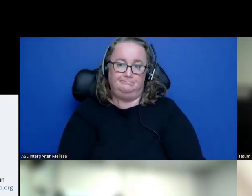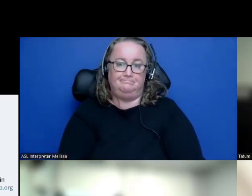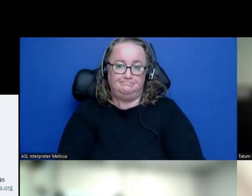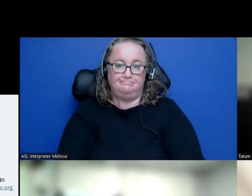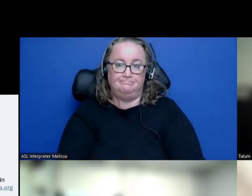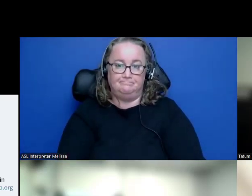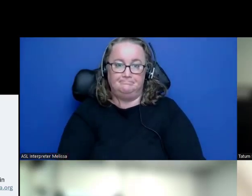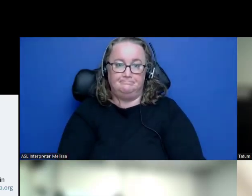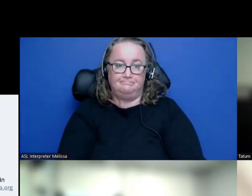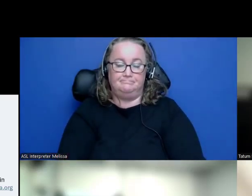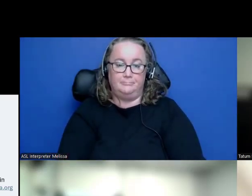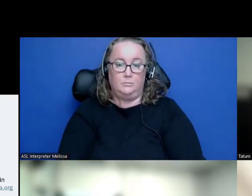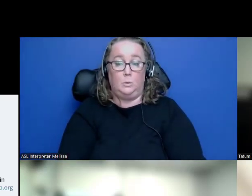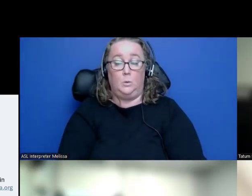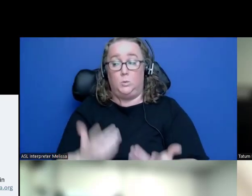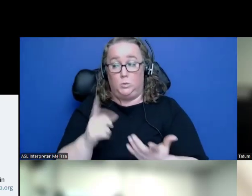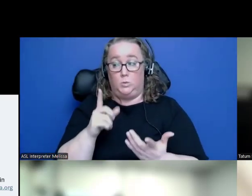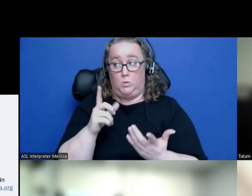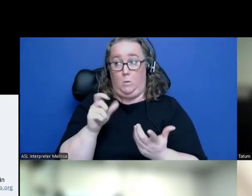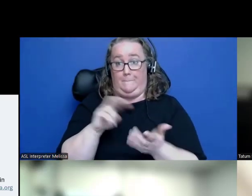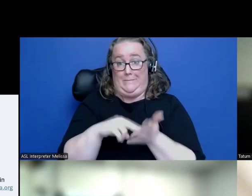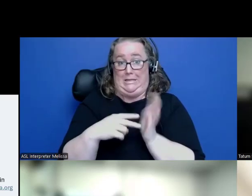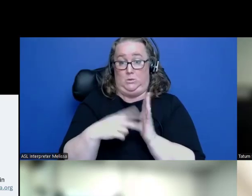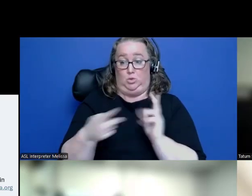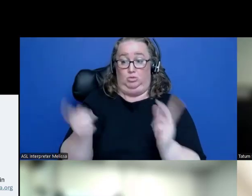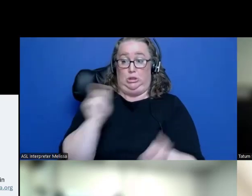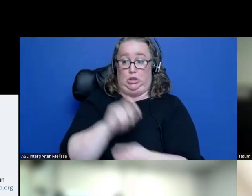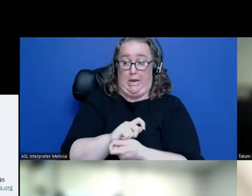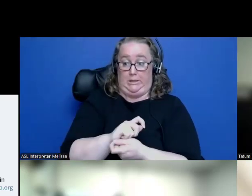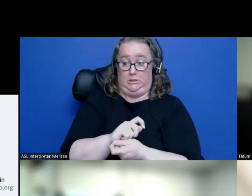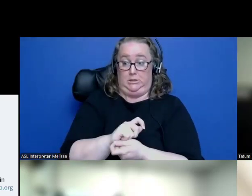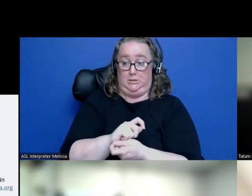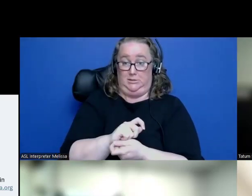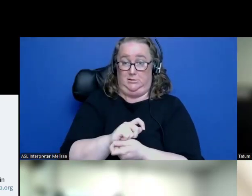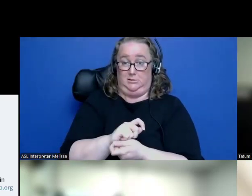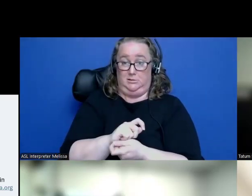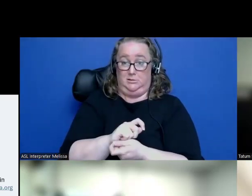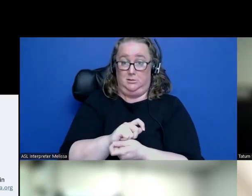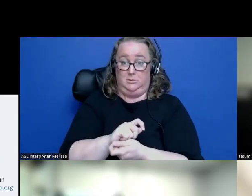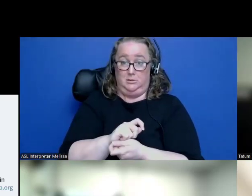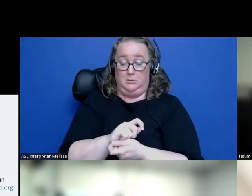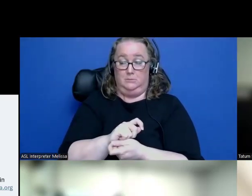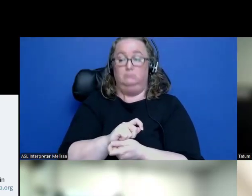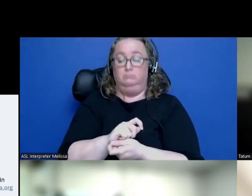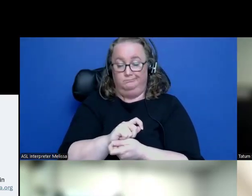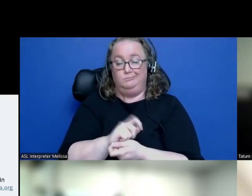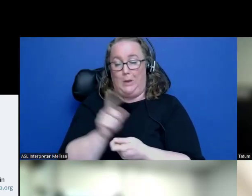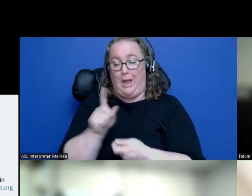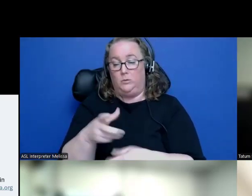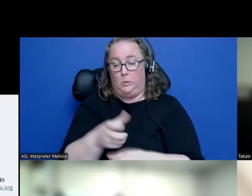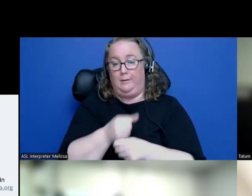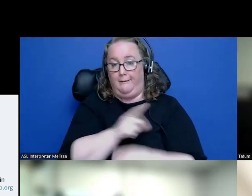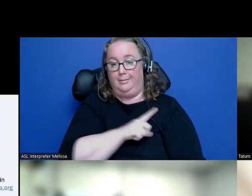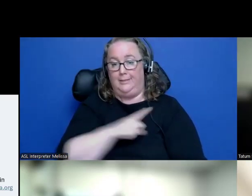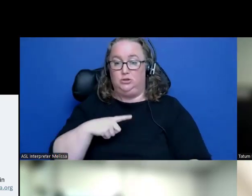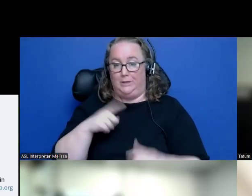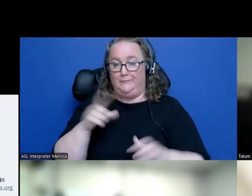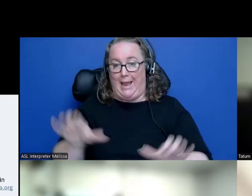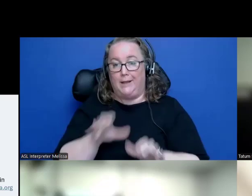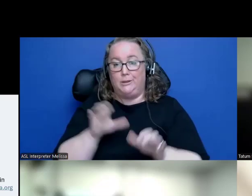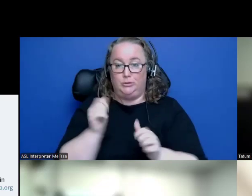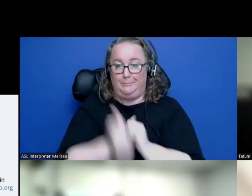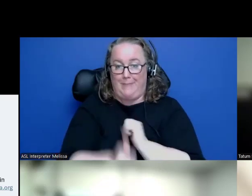So in order to change it, there must be a legislative action.